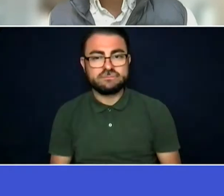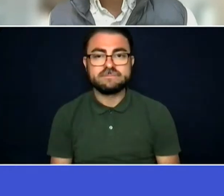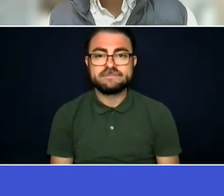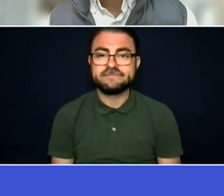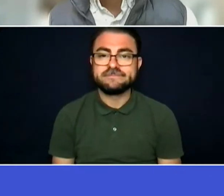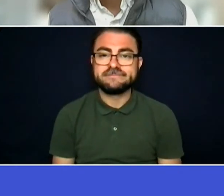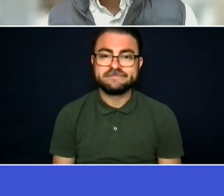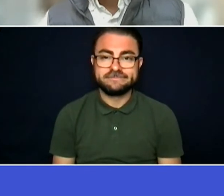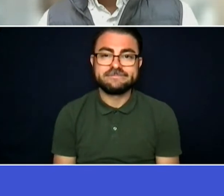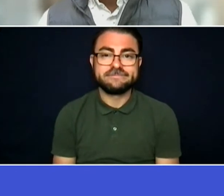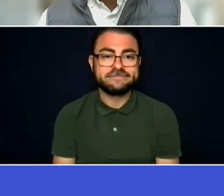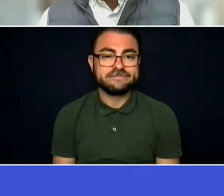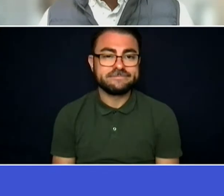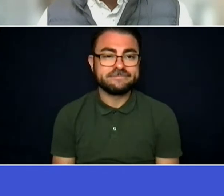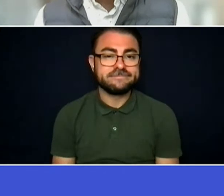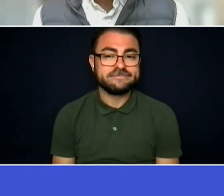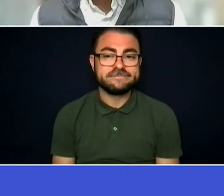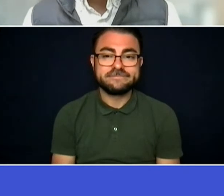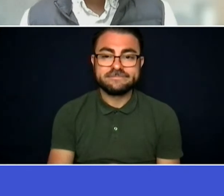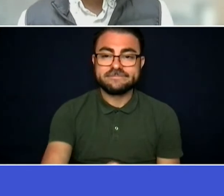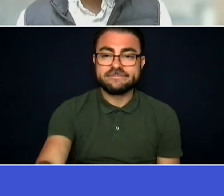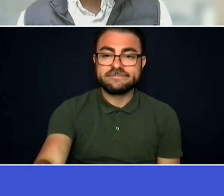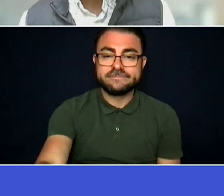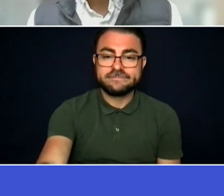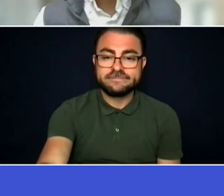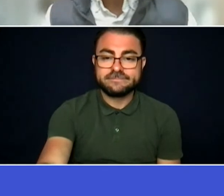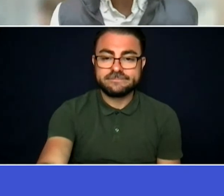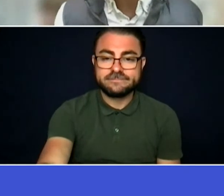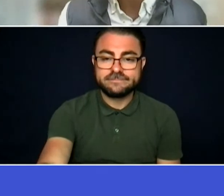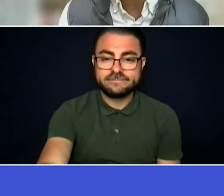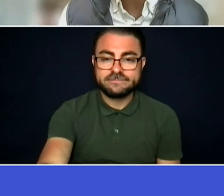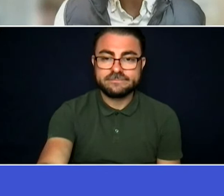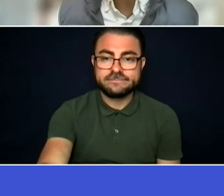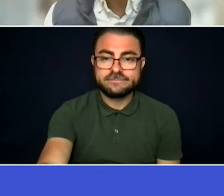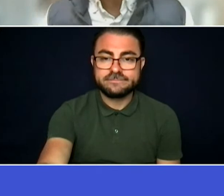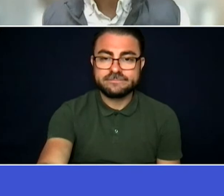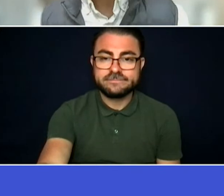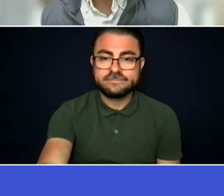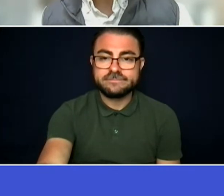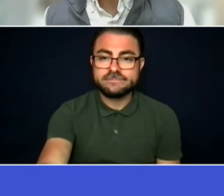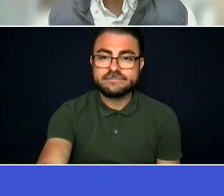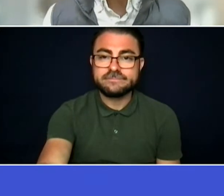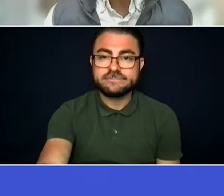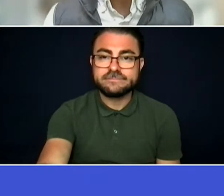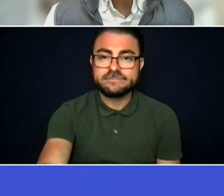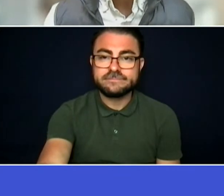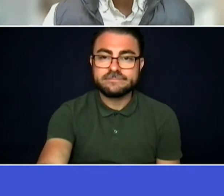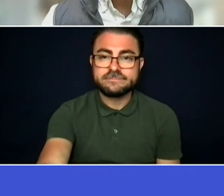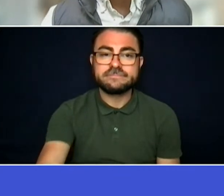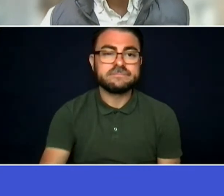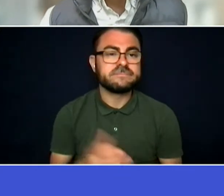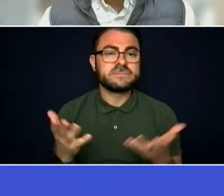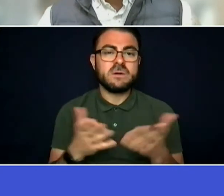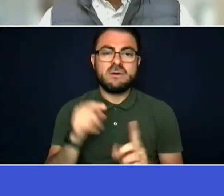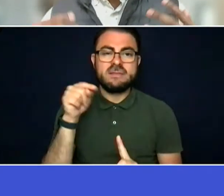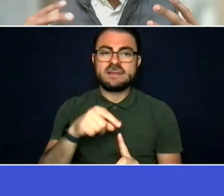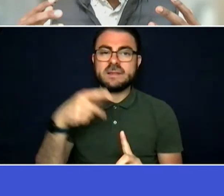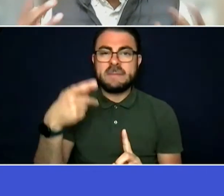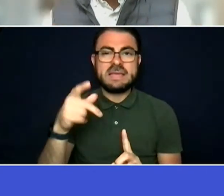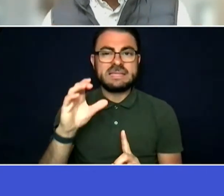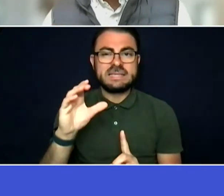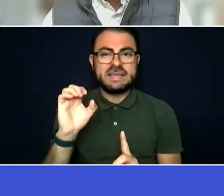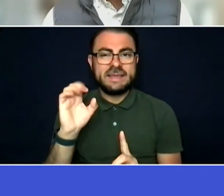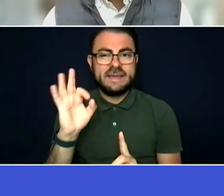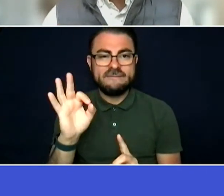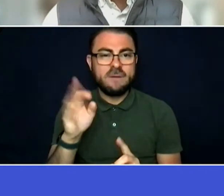Okay. Just stepping back, within what is the Portland Clean Energy Community Benefits Fund?